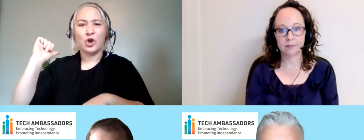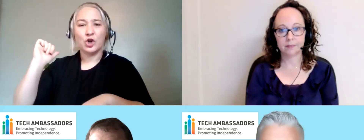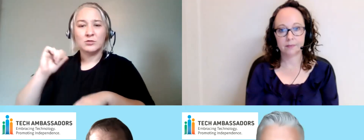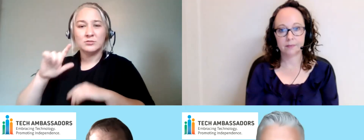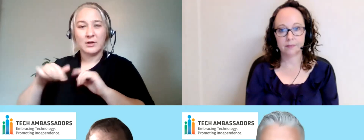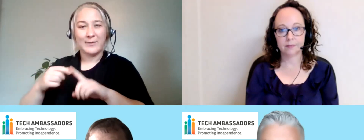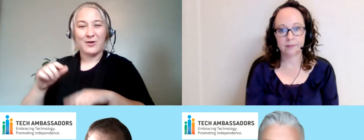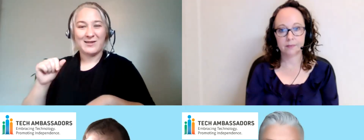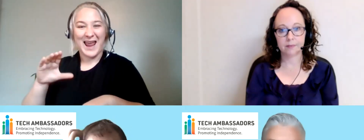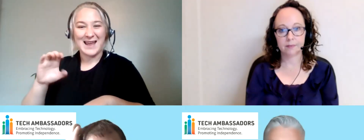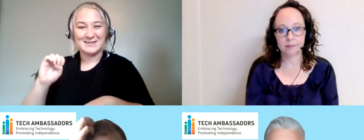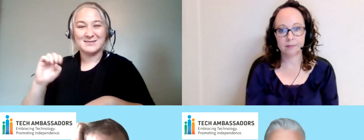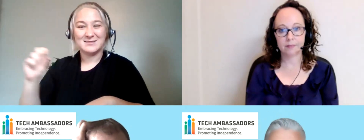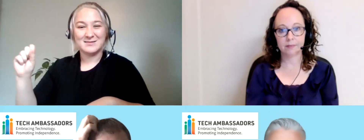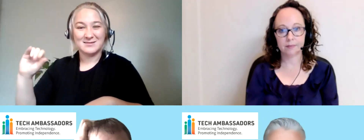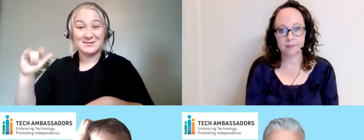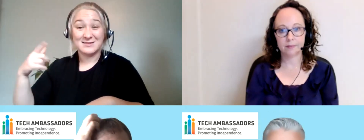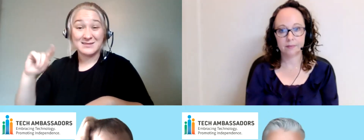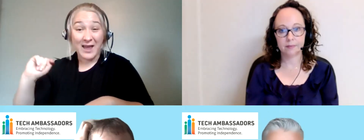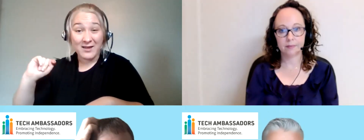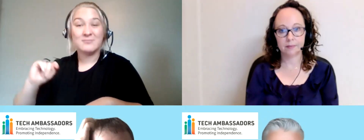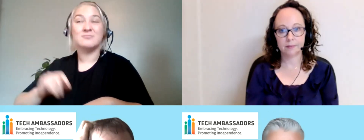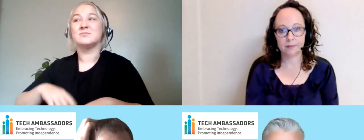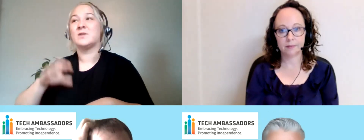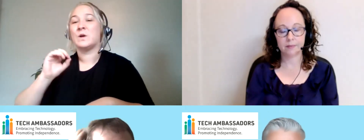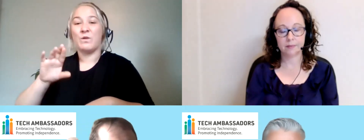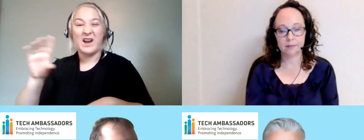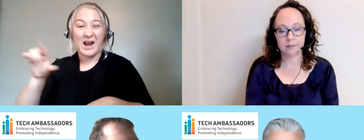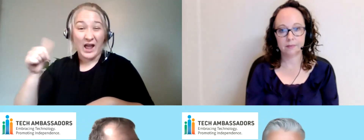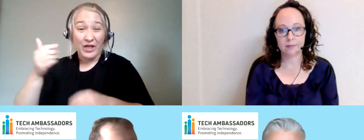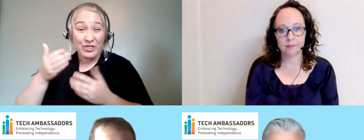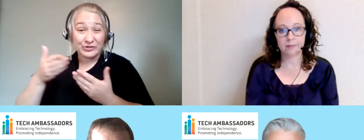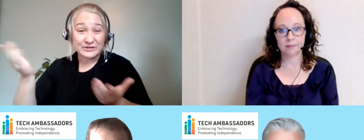or like other stuff like the